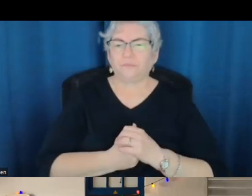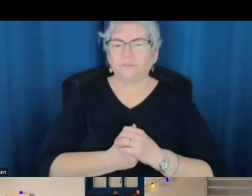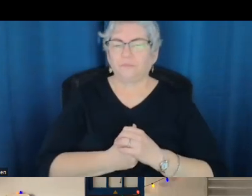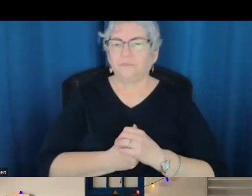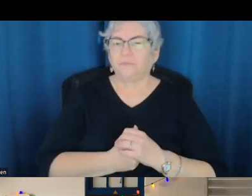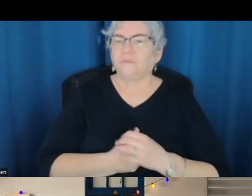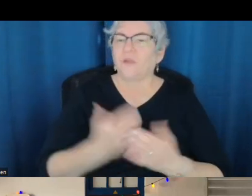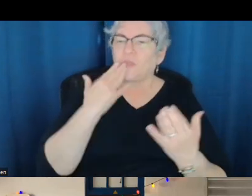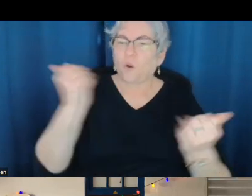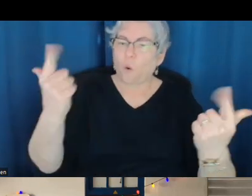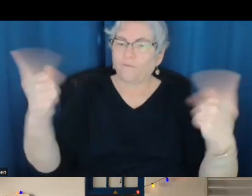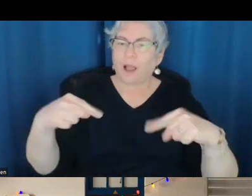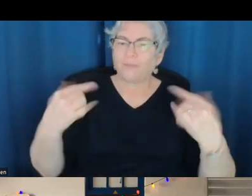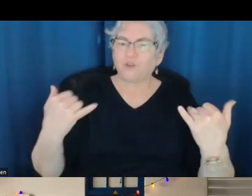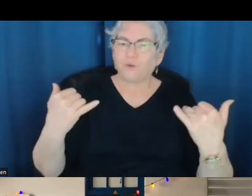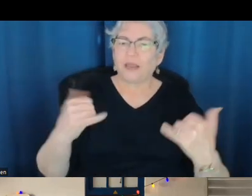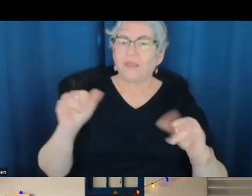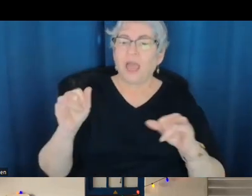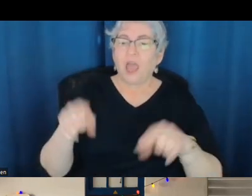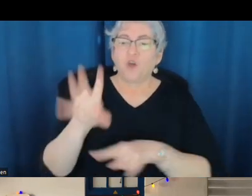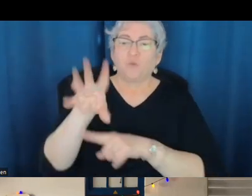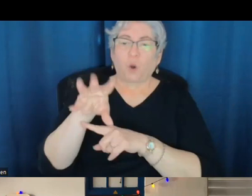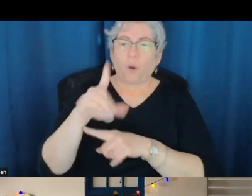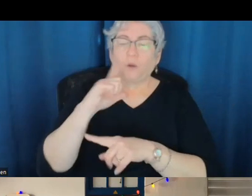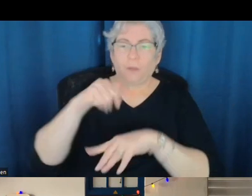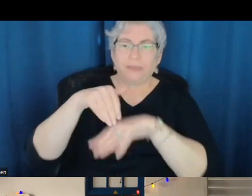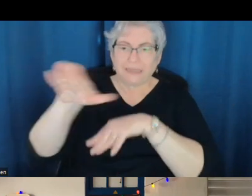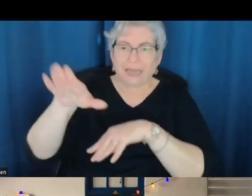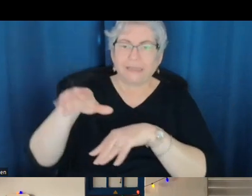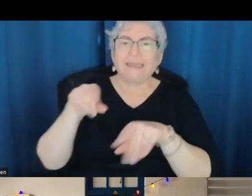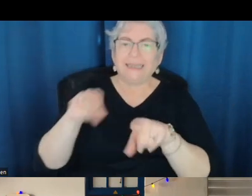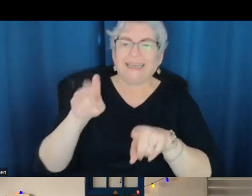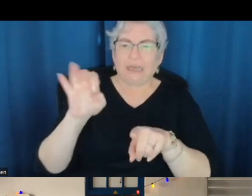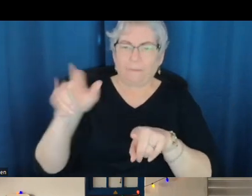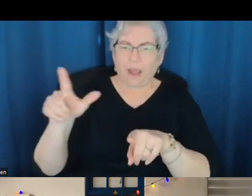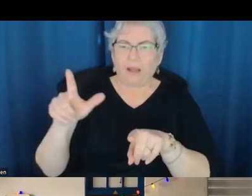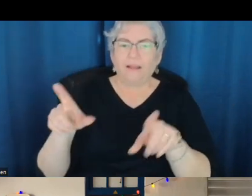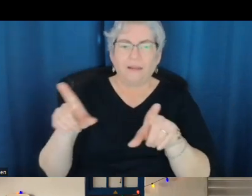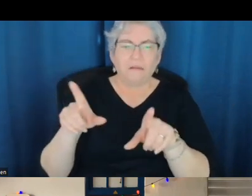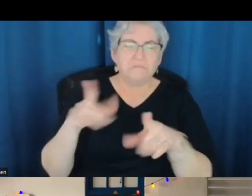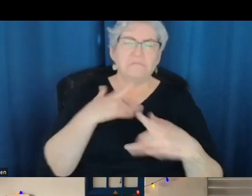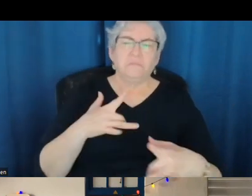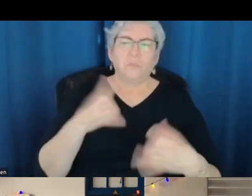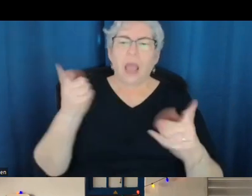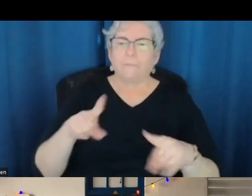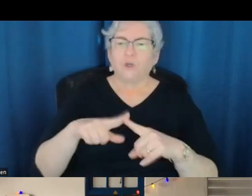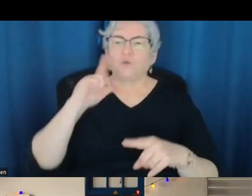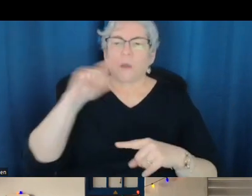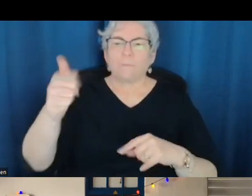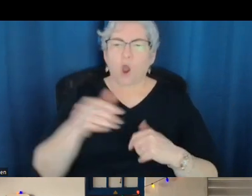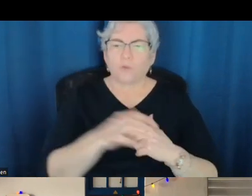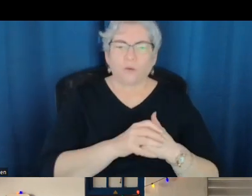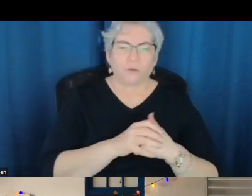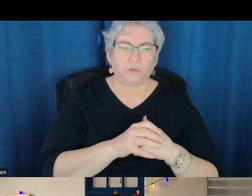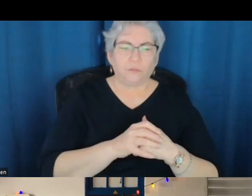Thank you all for joining. Again, the recording will be sent out in an email likely tomorrow. And all